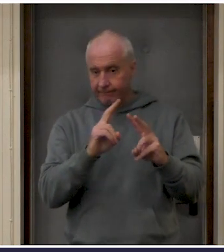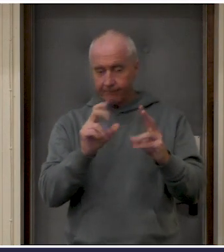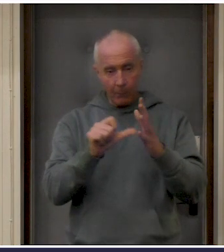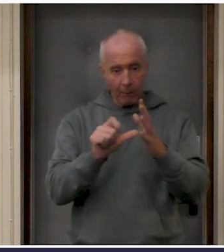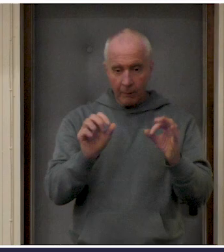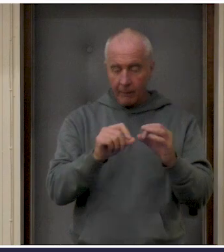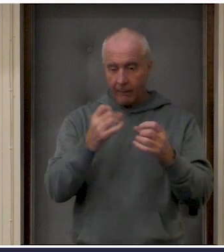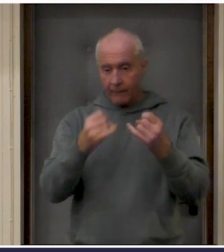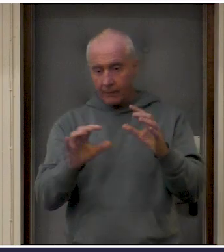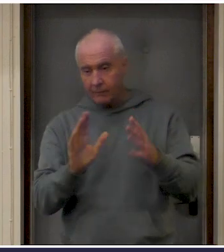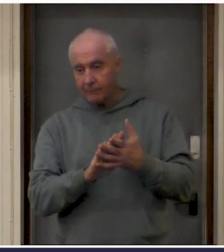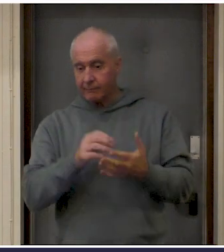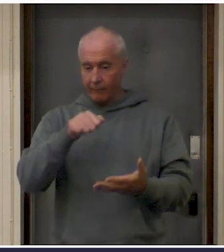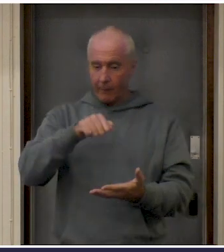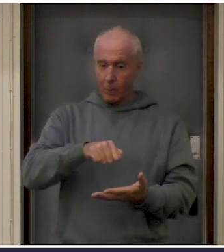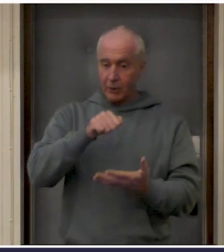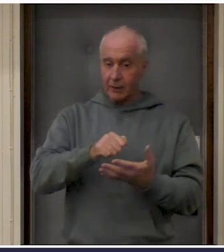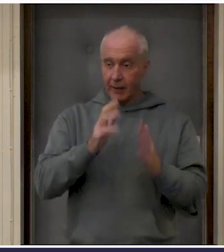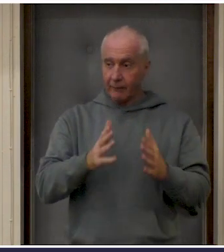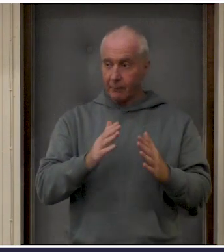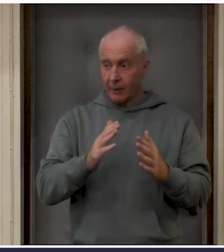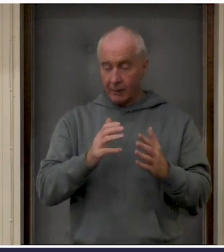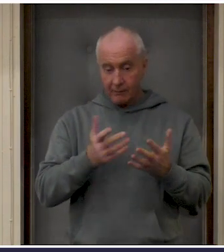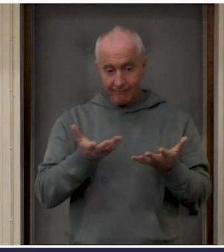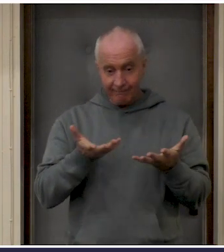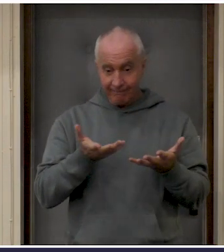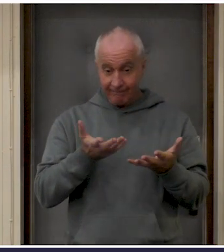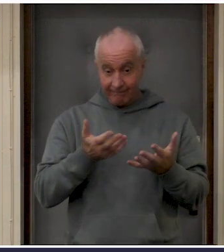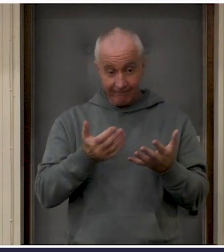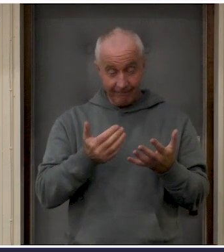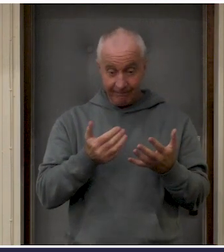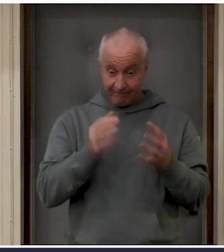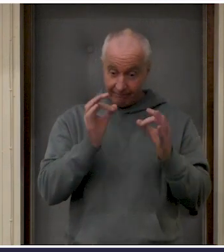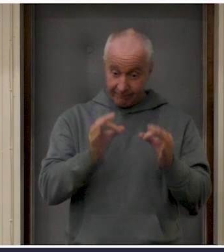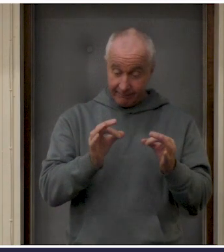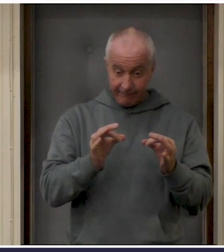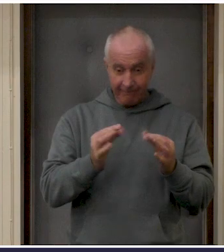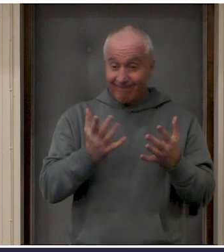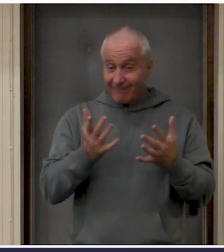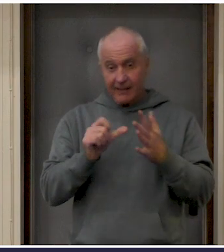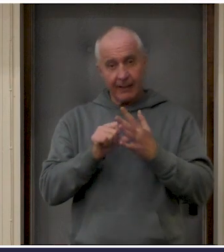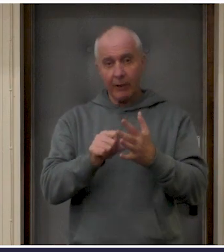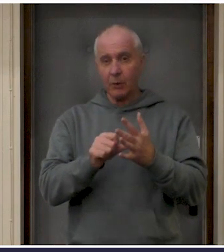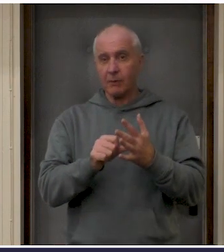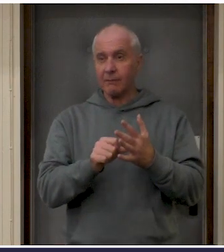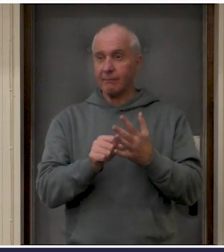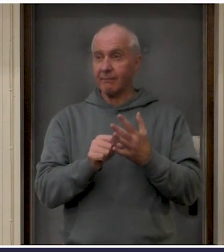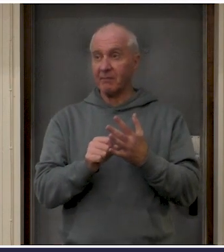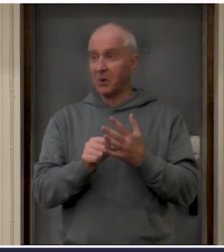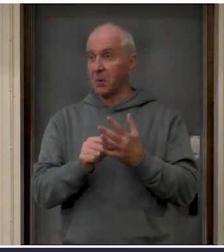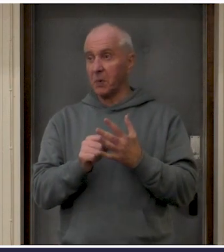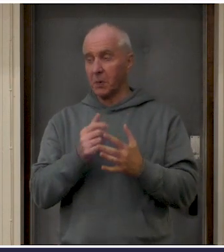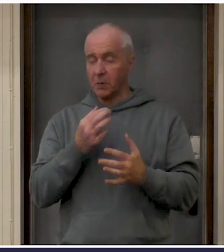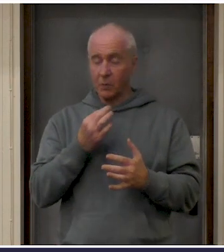which, probably won't be because it's first of a kind. So that's hard to take that level of risk, and it's